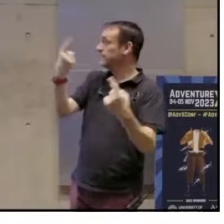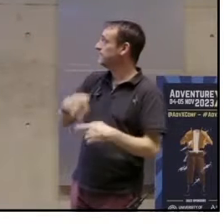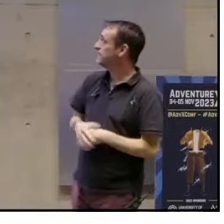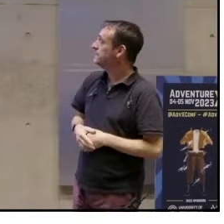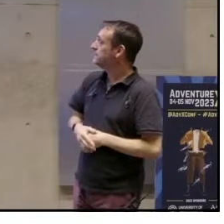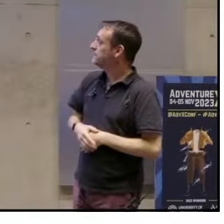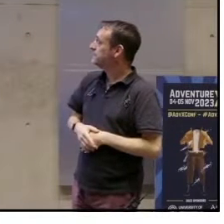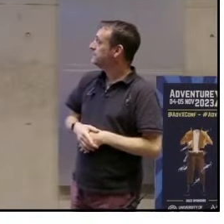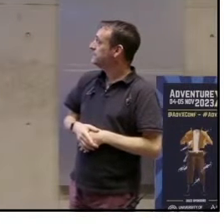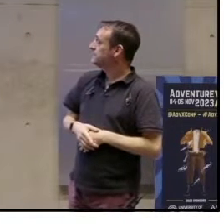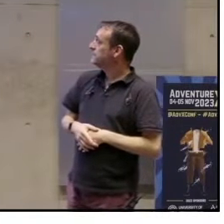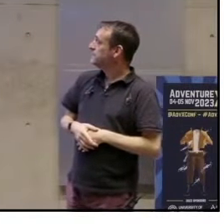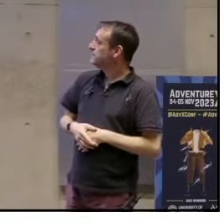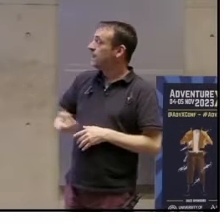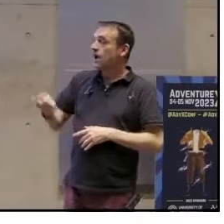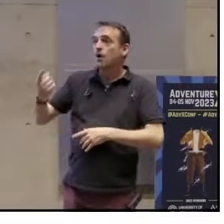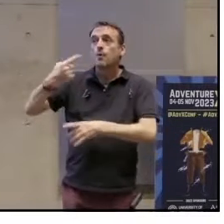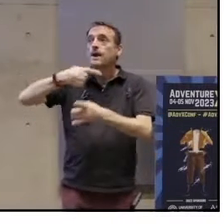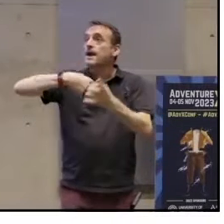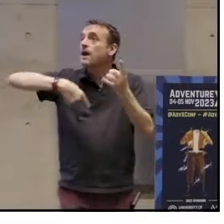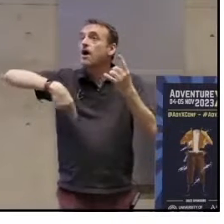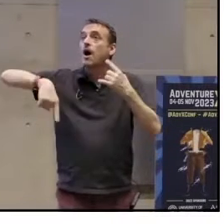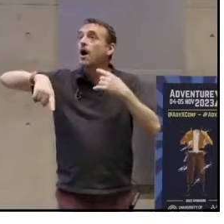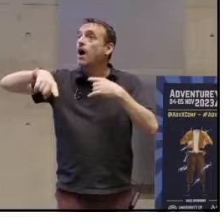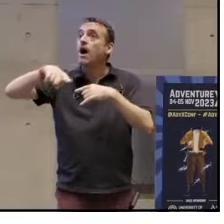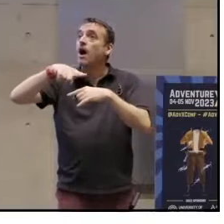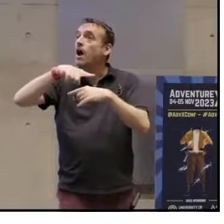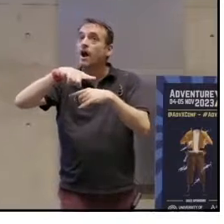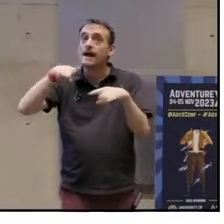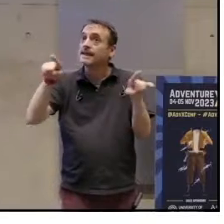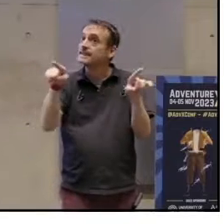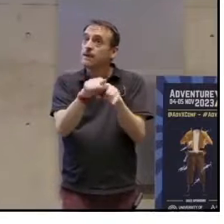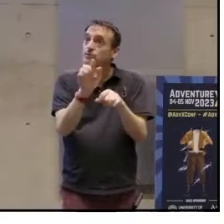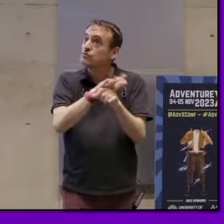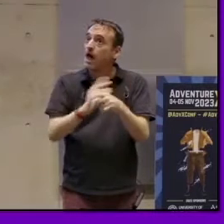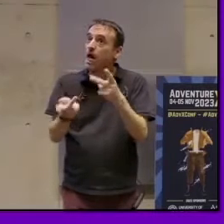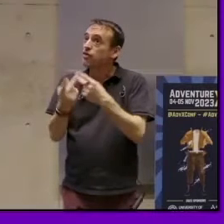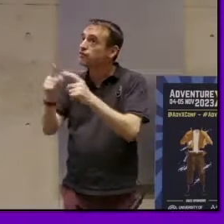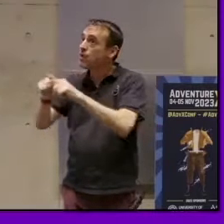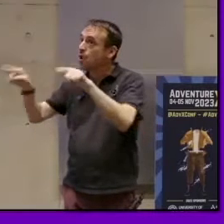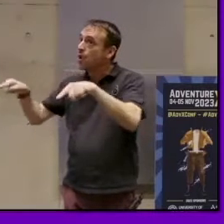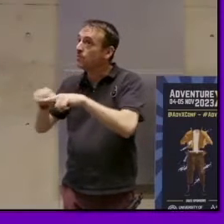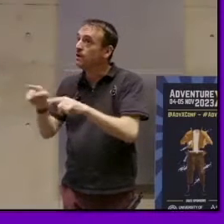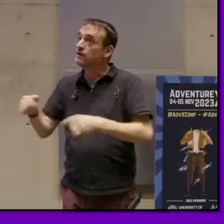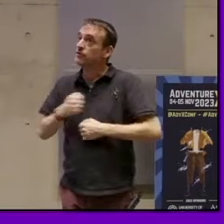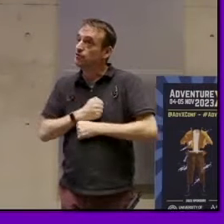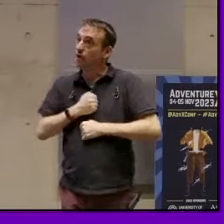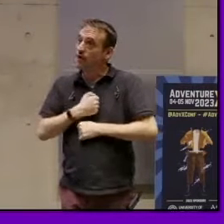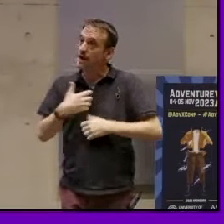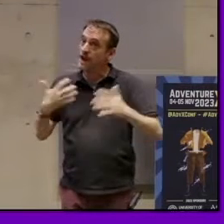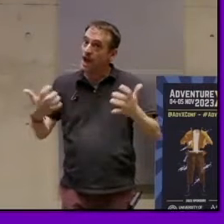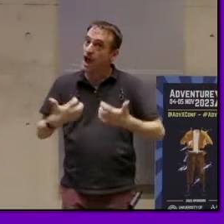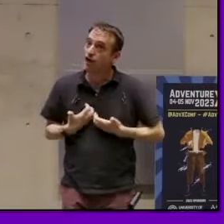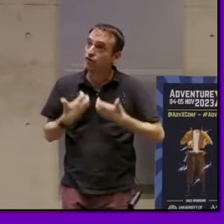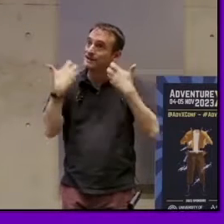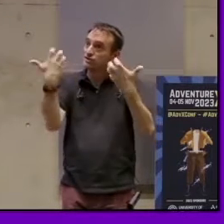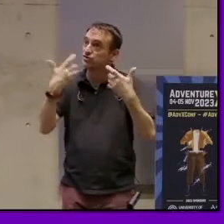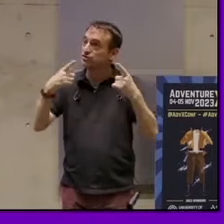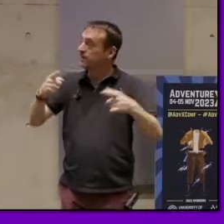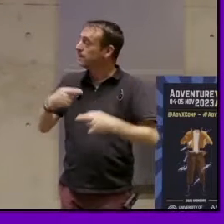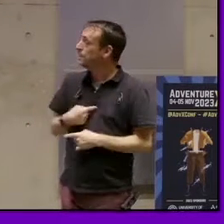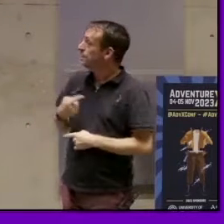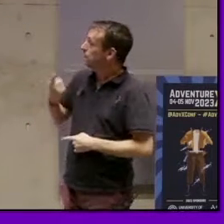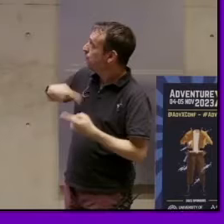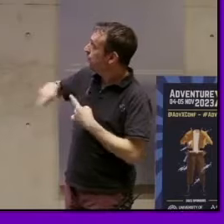not as much in this room as most other rooms that I talk to, so apologies for that aggression as well. Let's get on with it. This is what we